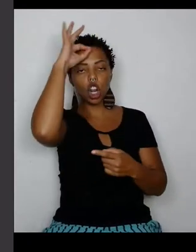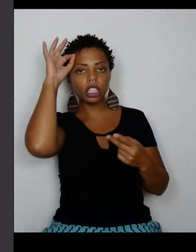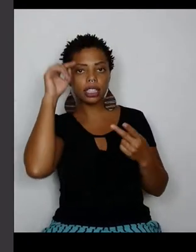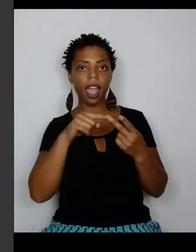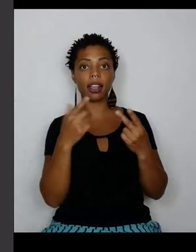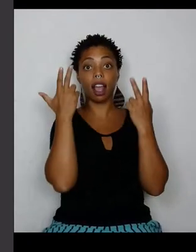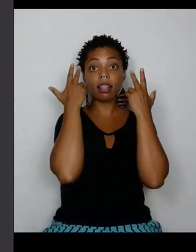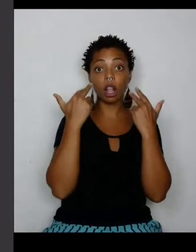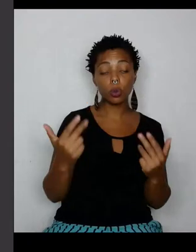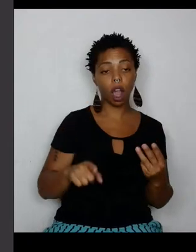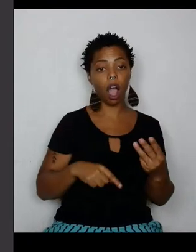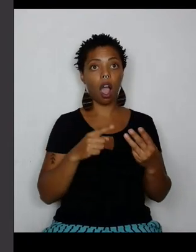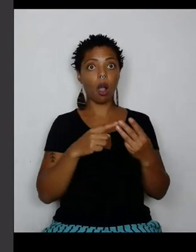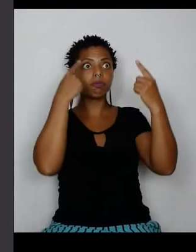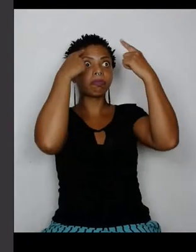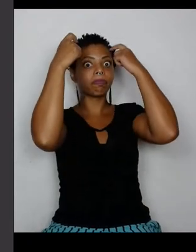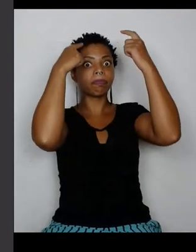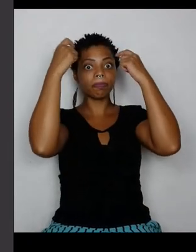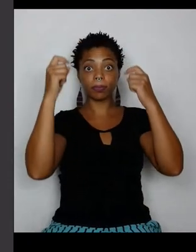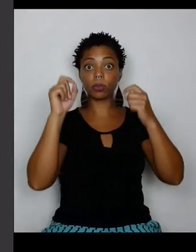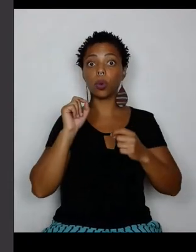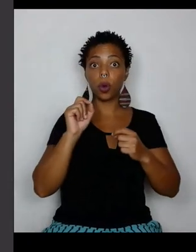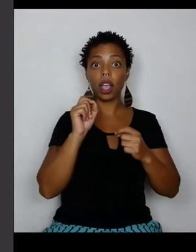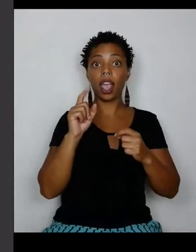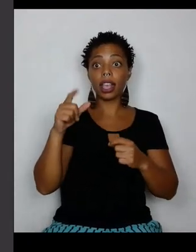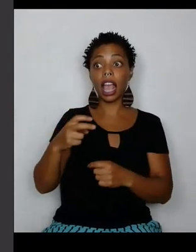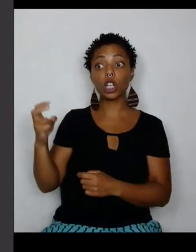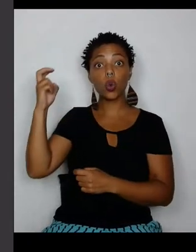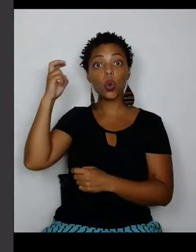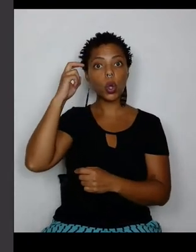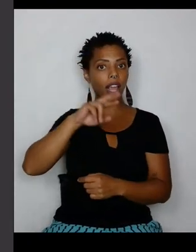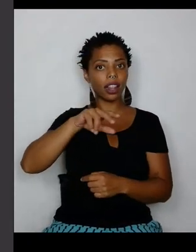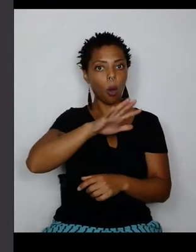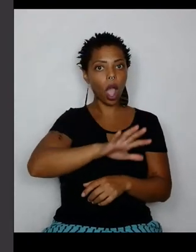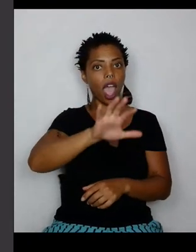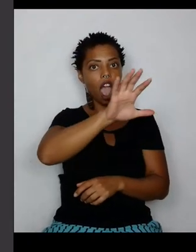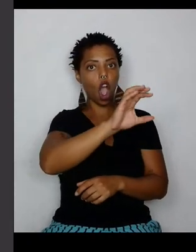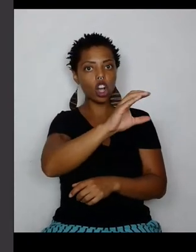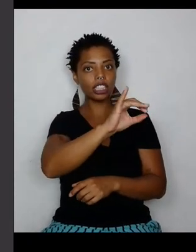imposed on non-western cultures in the context of imperialism